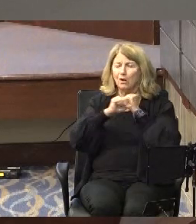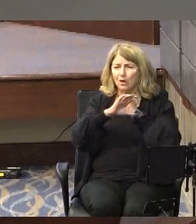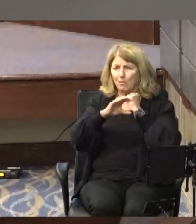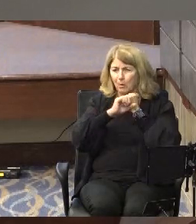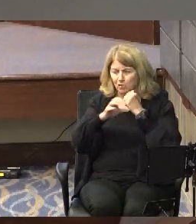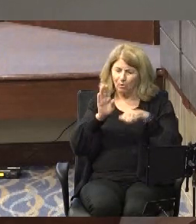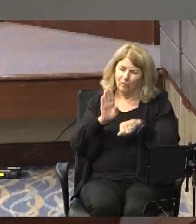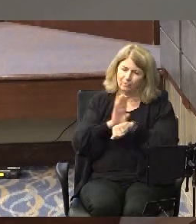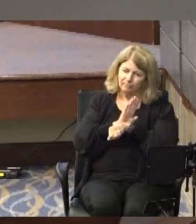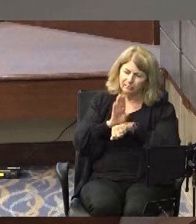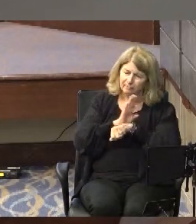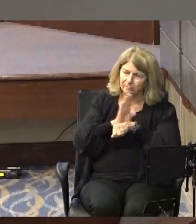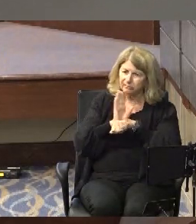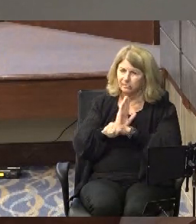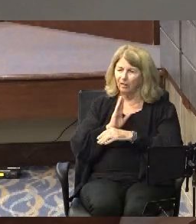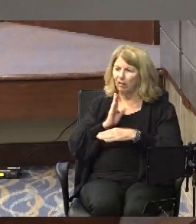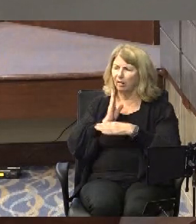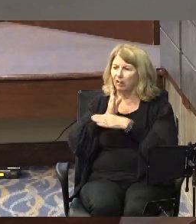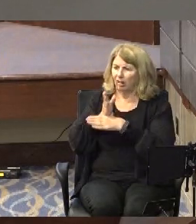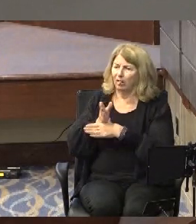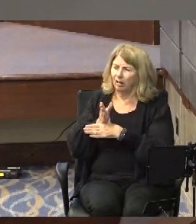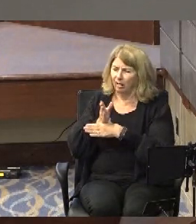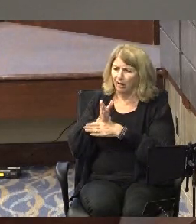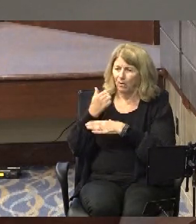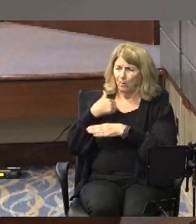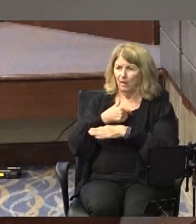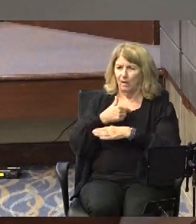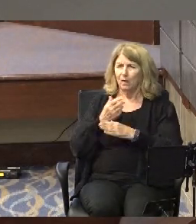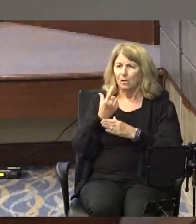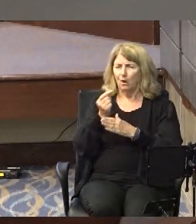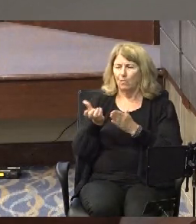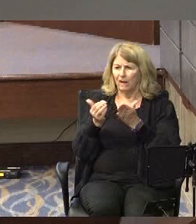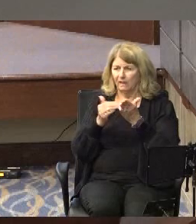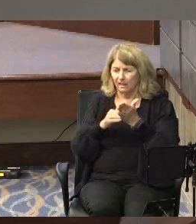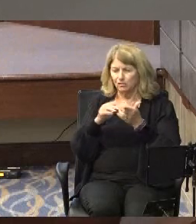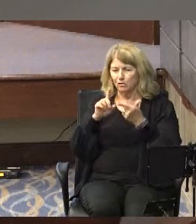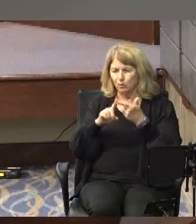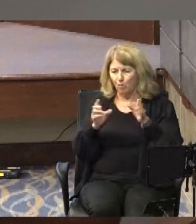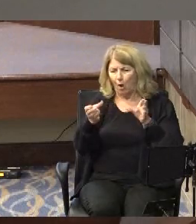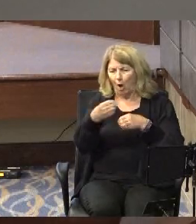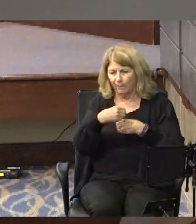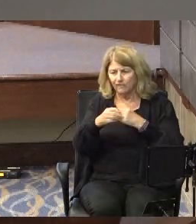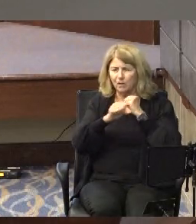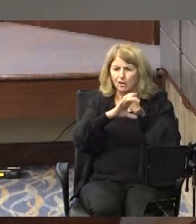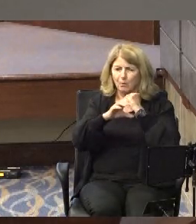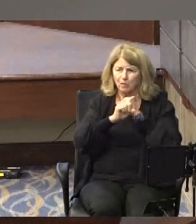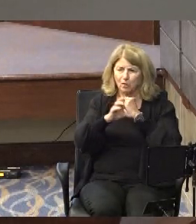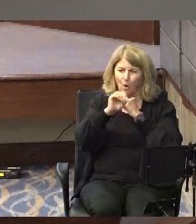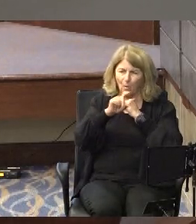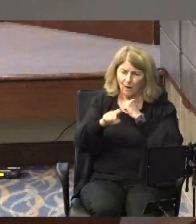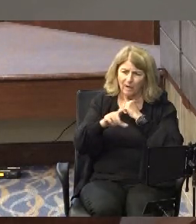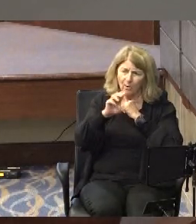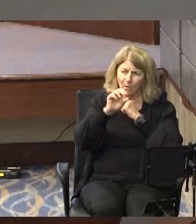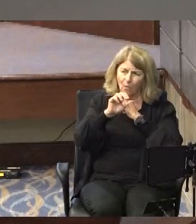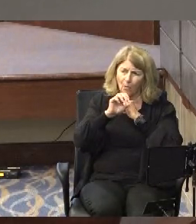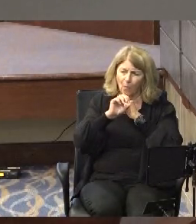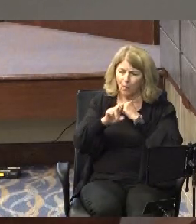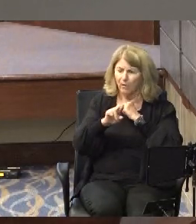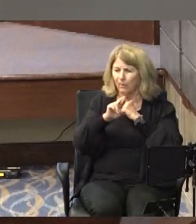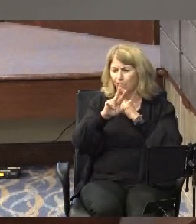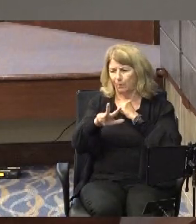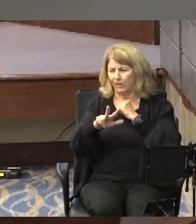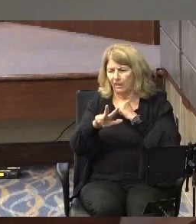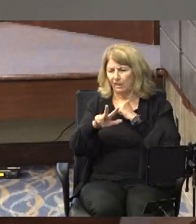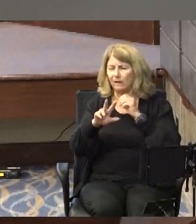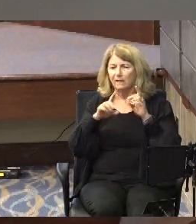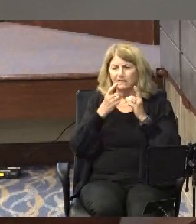the rezone of a residential property to an office commercial 01 or 3 designation,